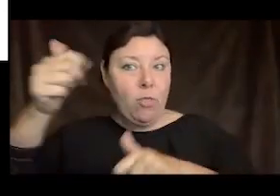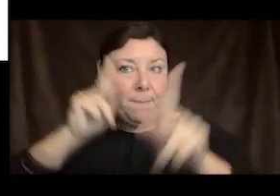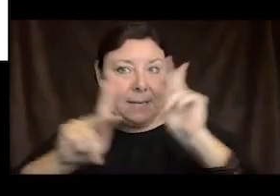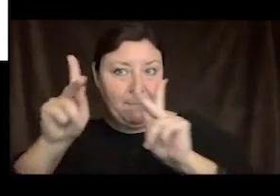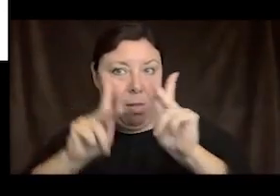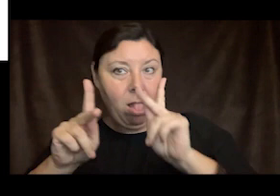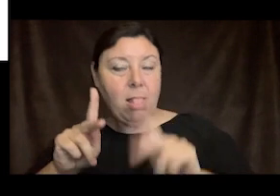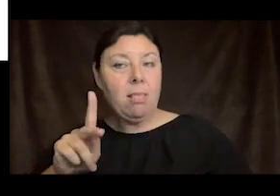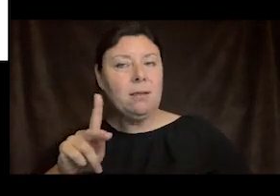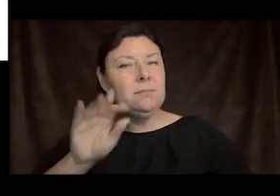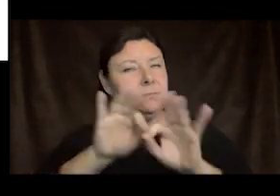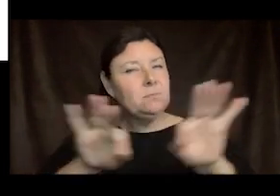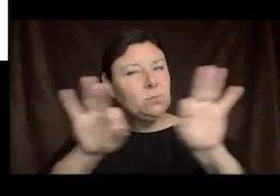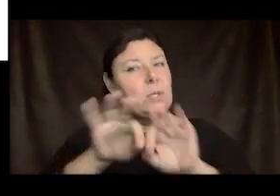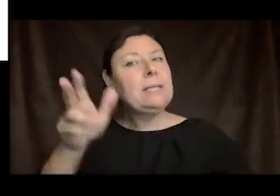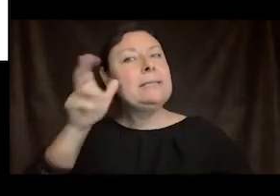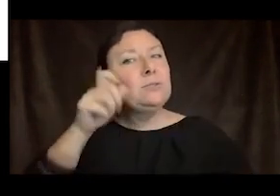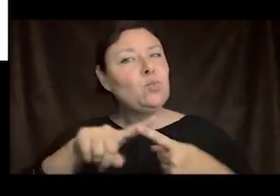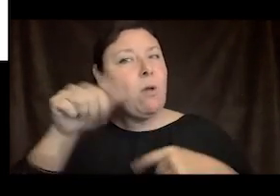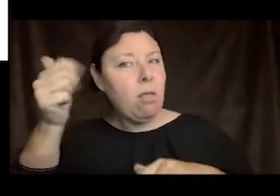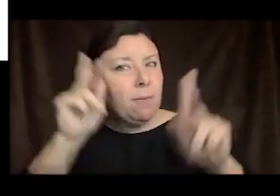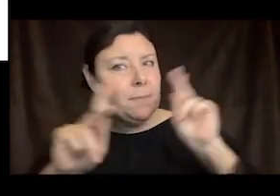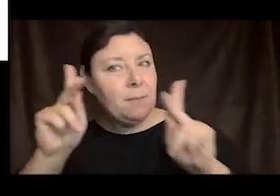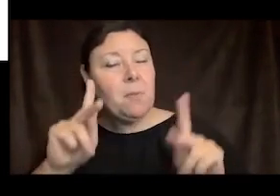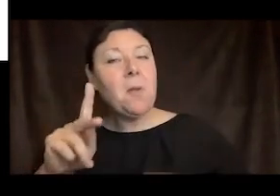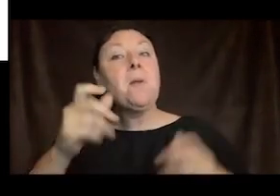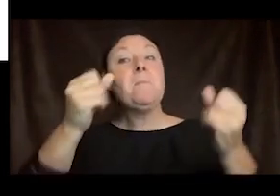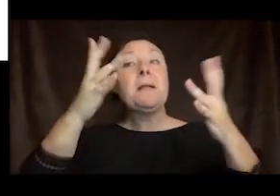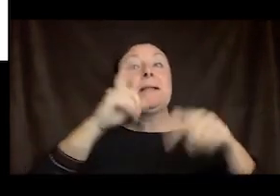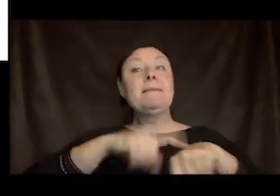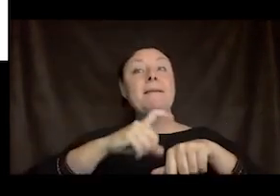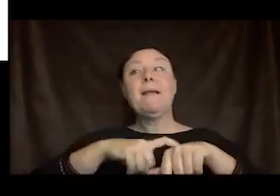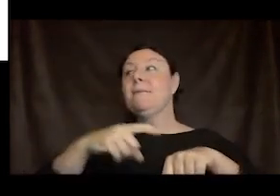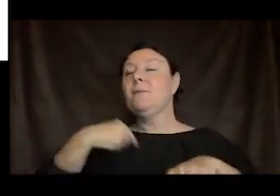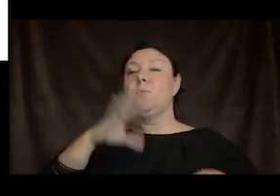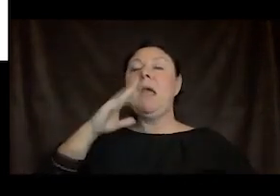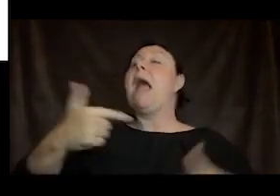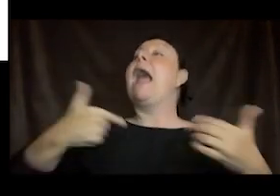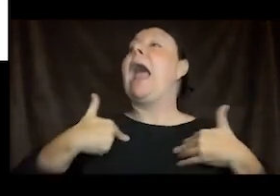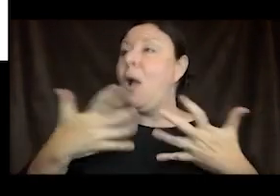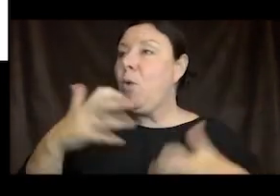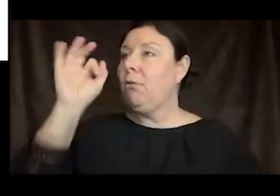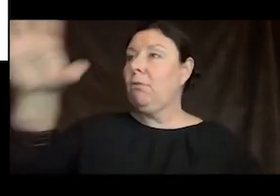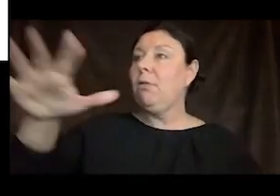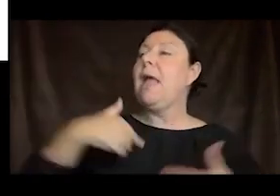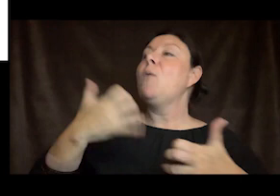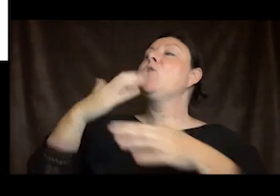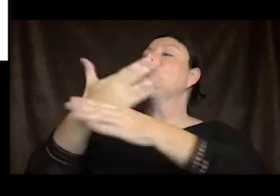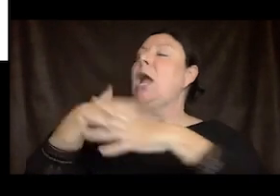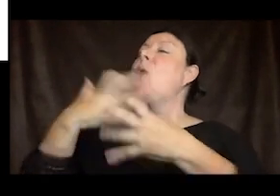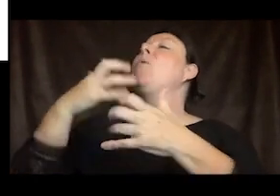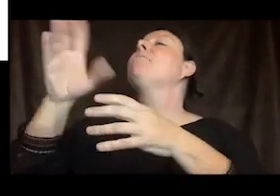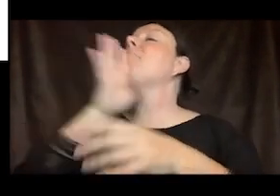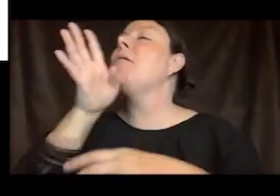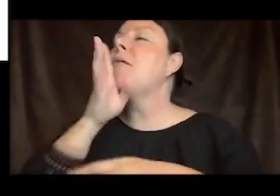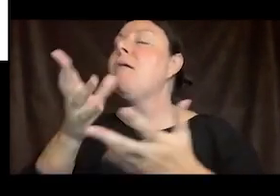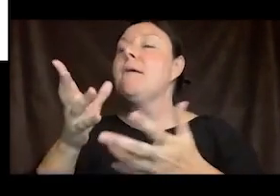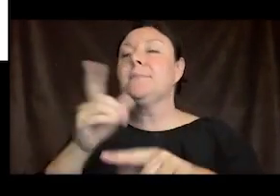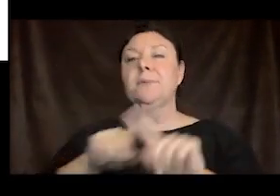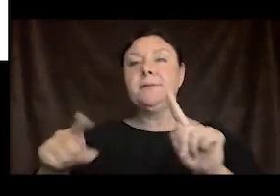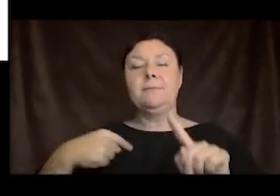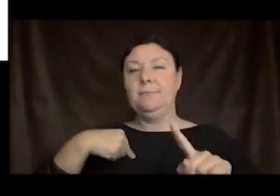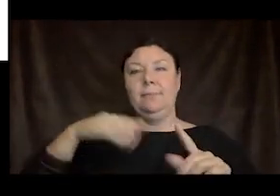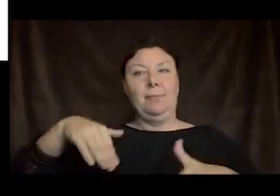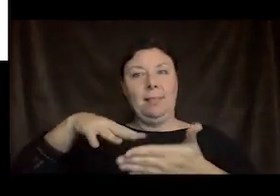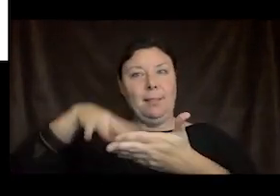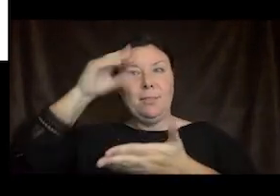conversations is I have something I want to share, and so I share that, but I haven't necessarily been